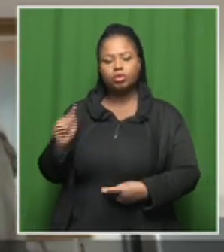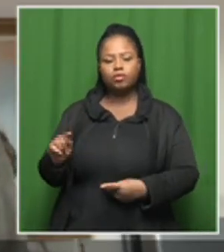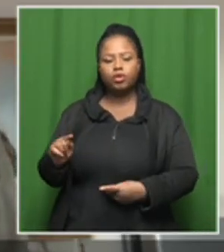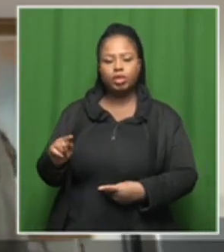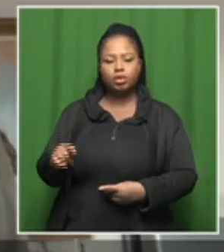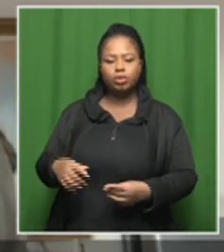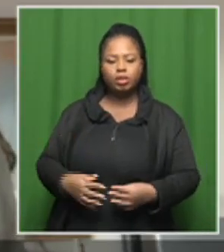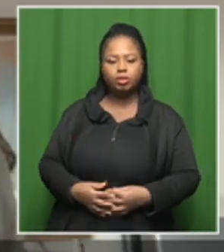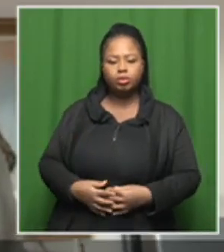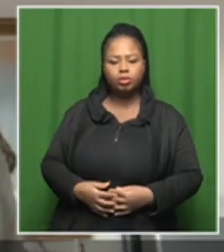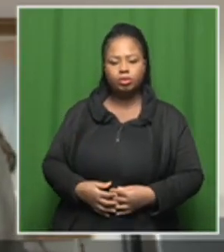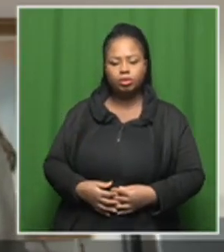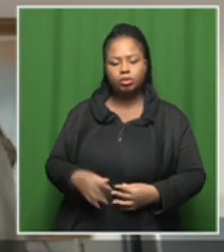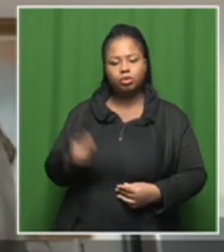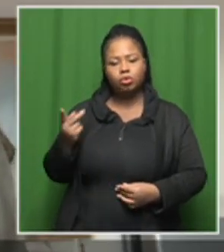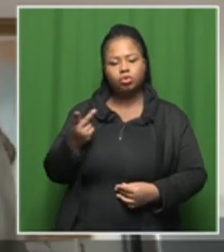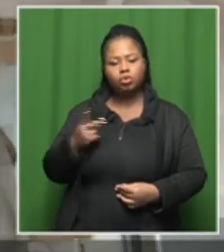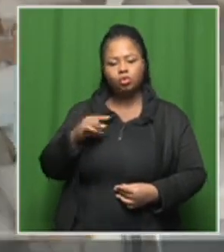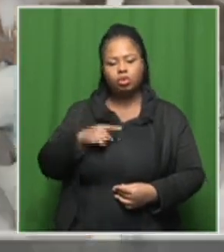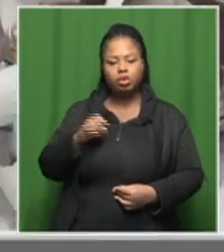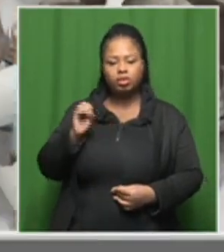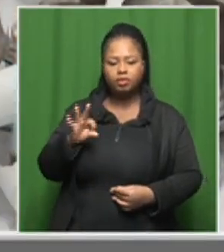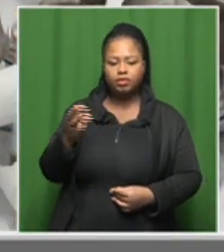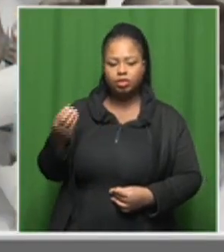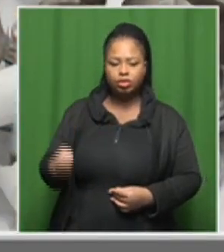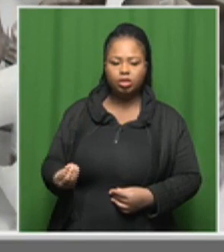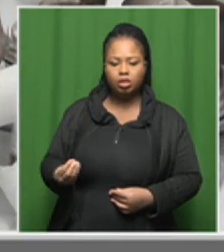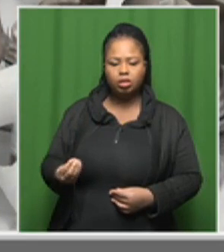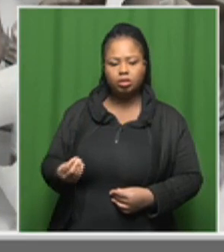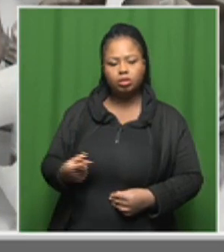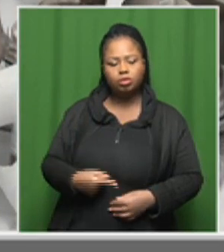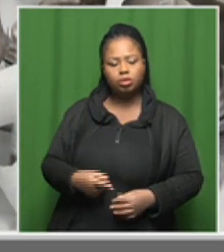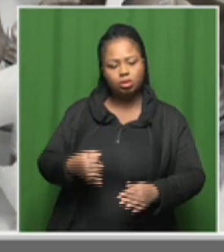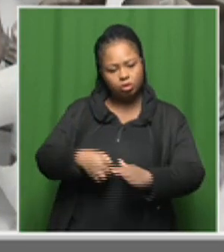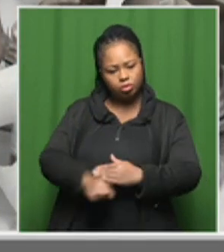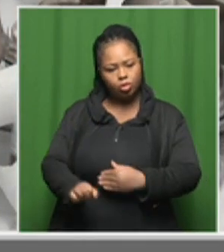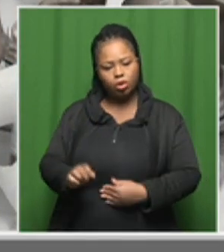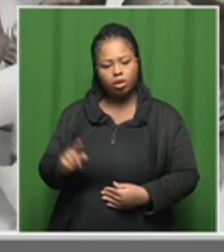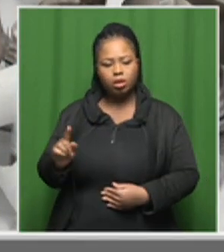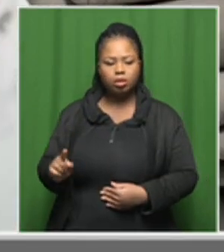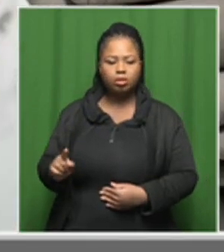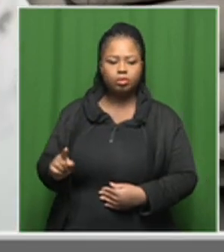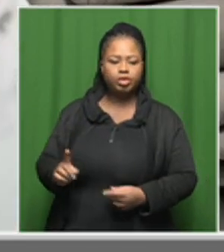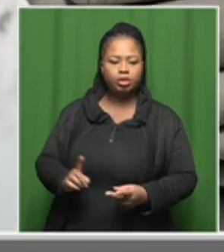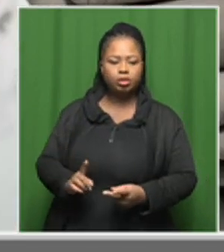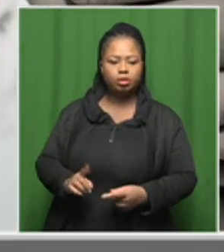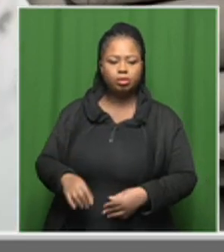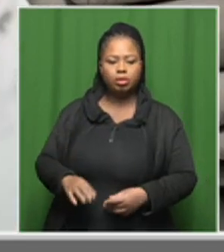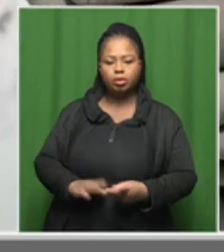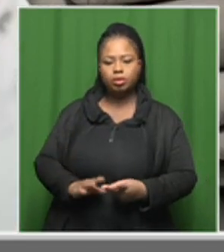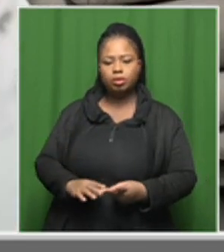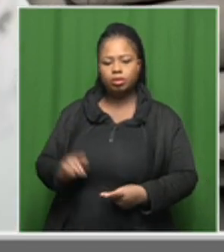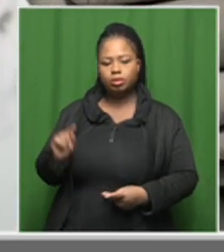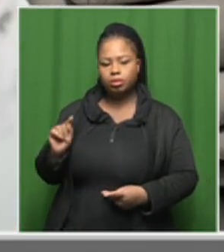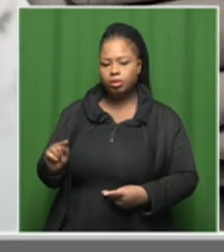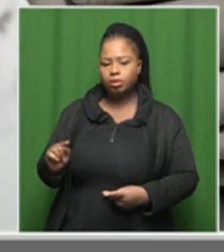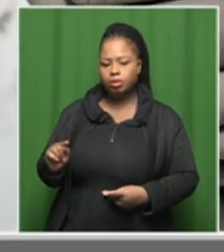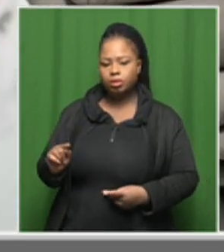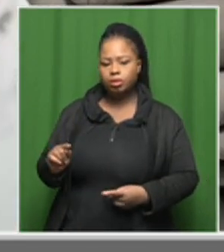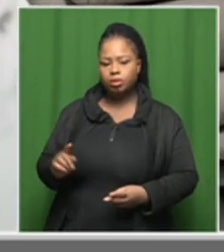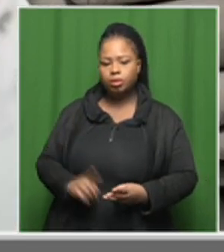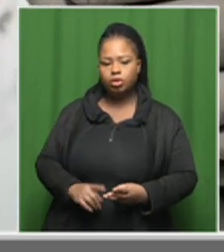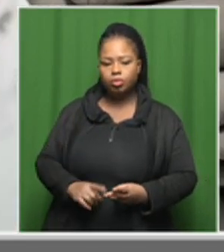it's like a lottery, where your child is born determines how quickly and successfully they will be treated.